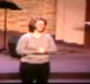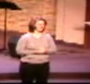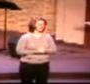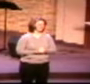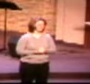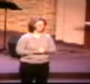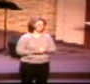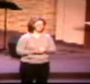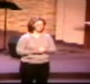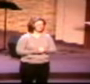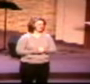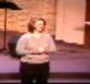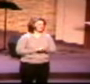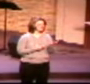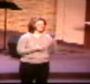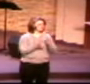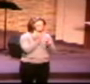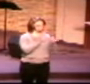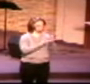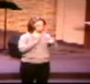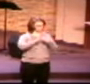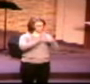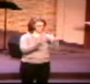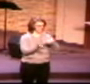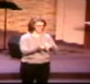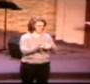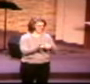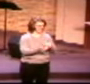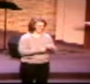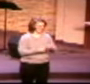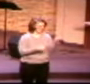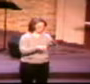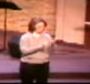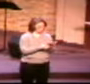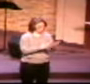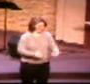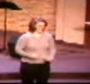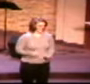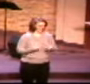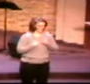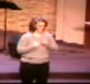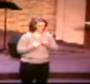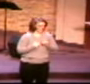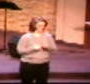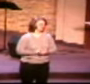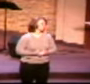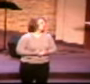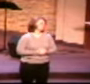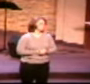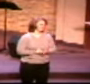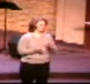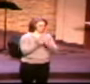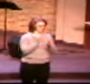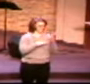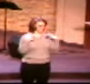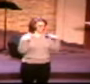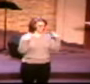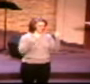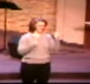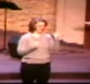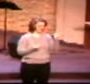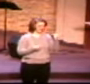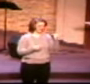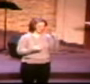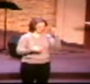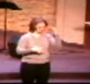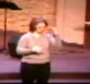the life of Jesus. The light of spiritual and physical blindness. The light that